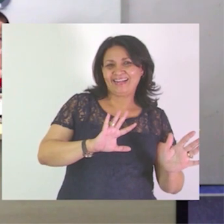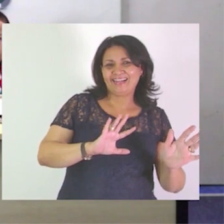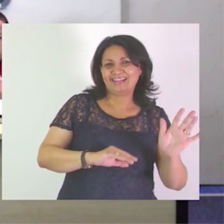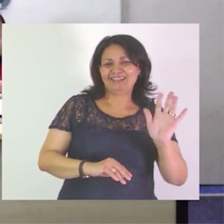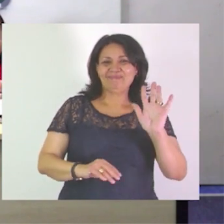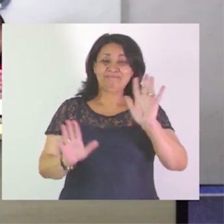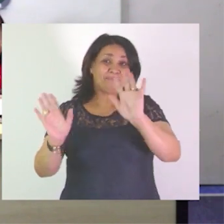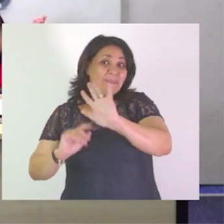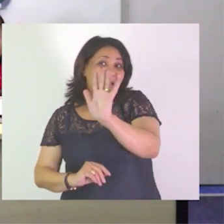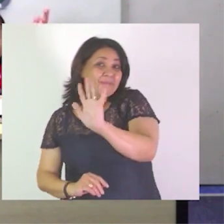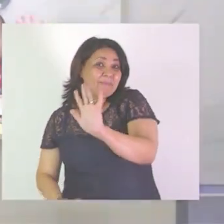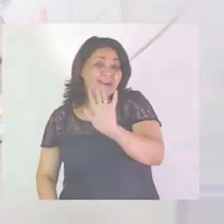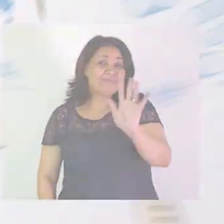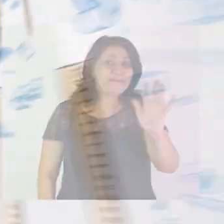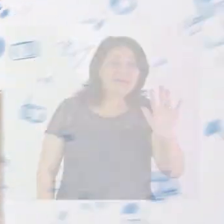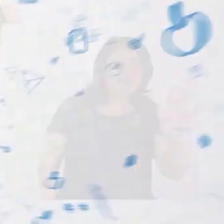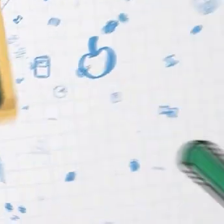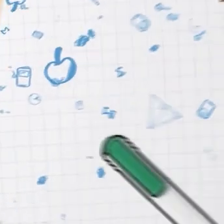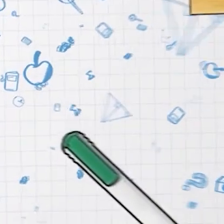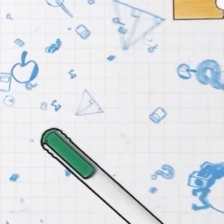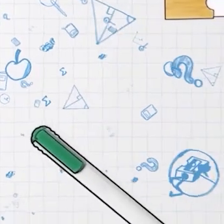goodbye. Bye!